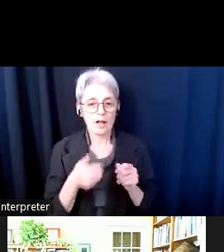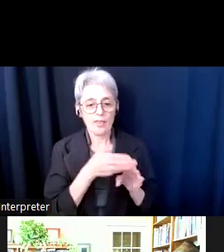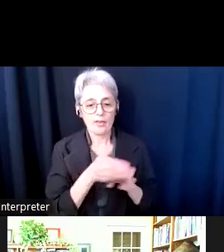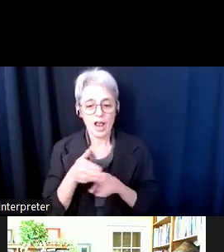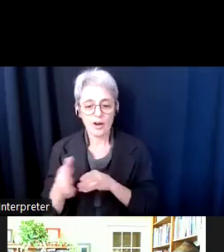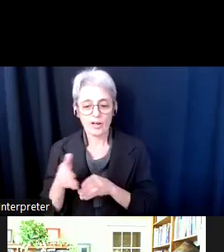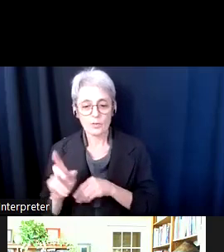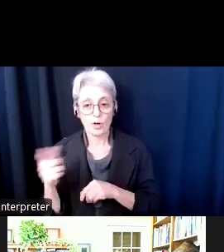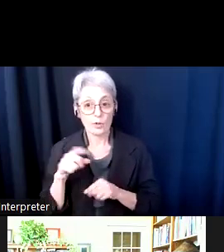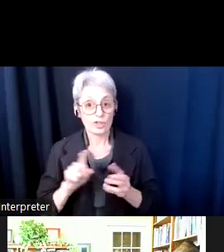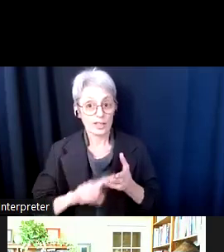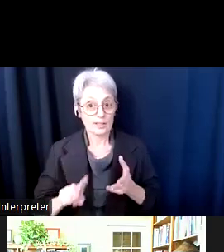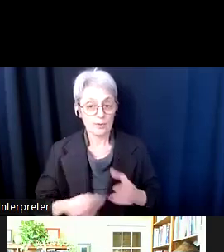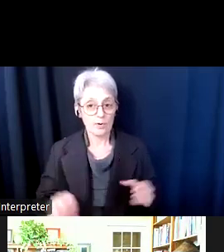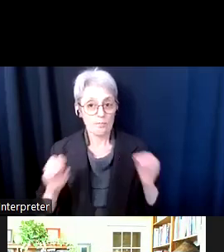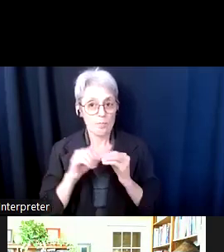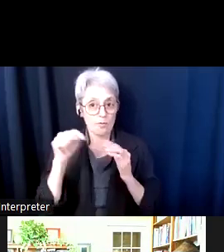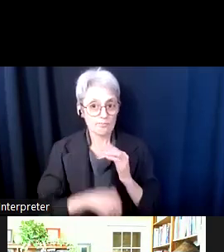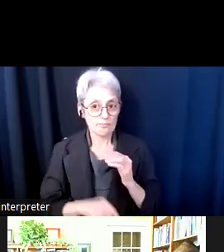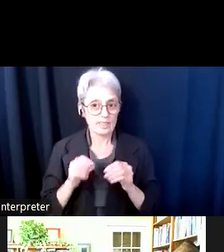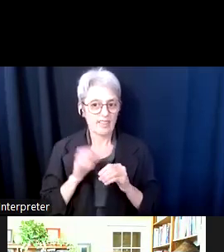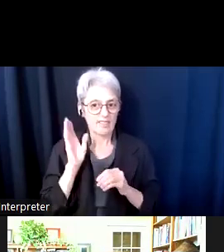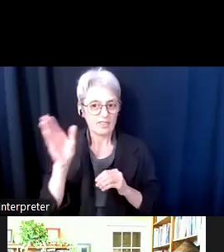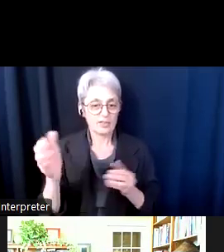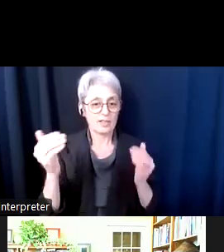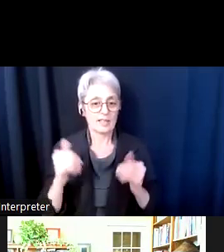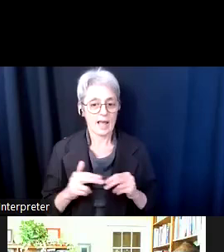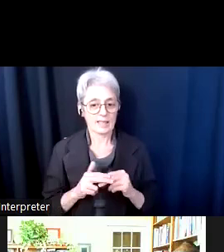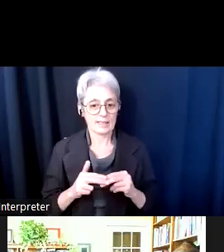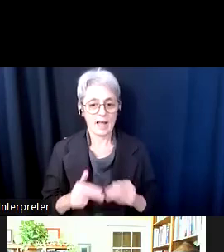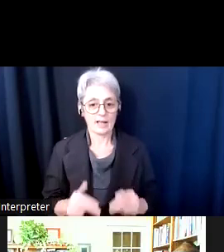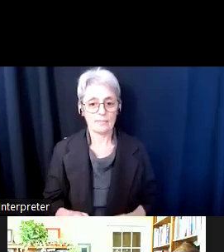be exploring in the future. Next slide, Dorothy.